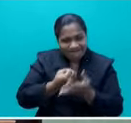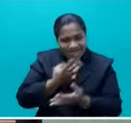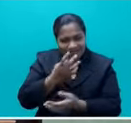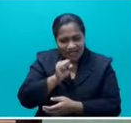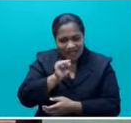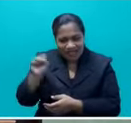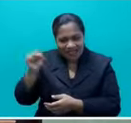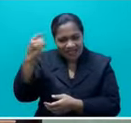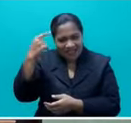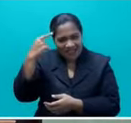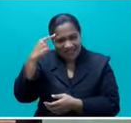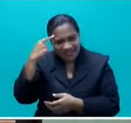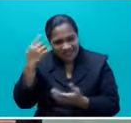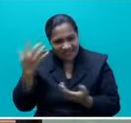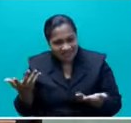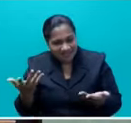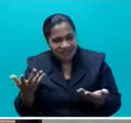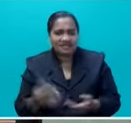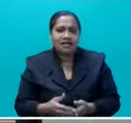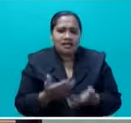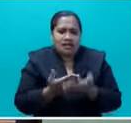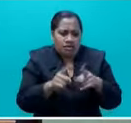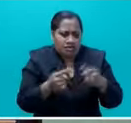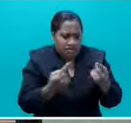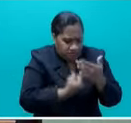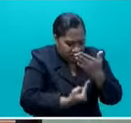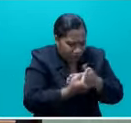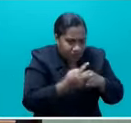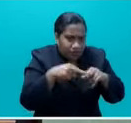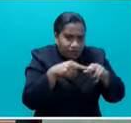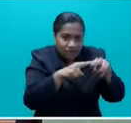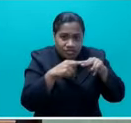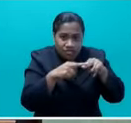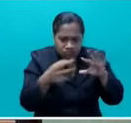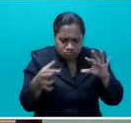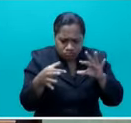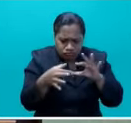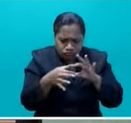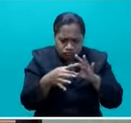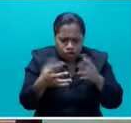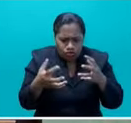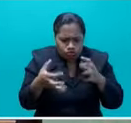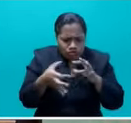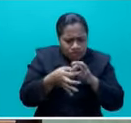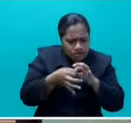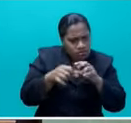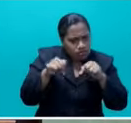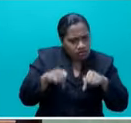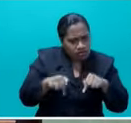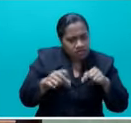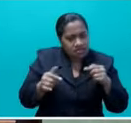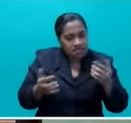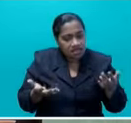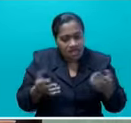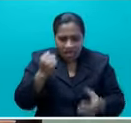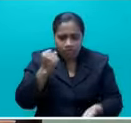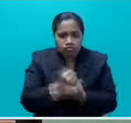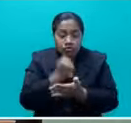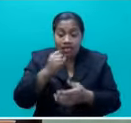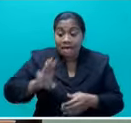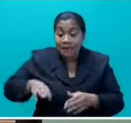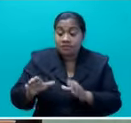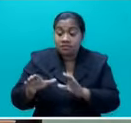thoughts, the way things are in Fiji in relation to this. And I'm sure the members of the committee can